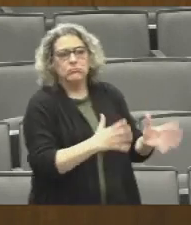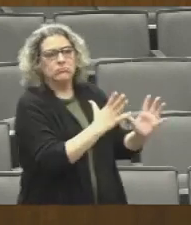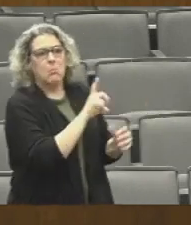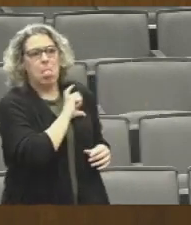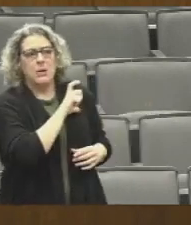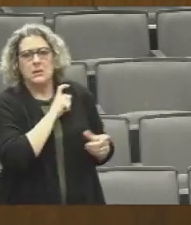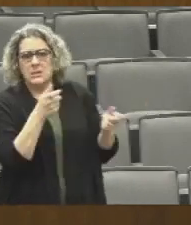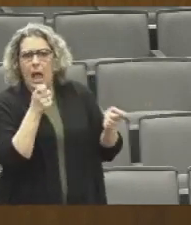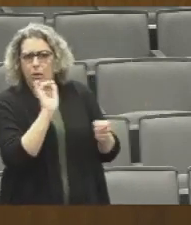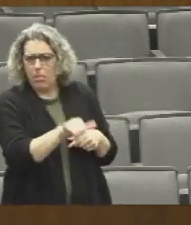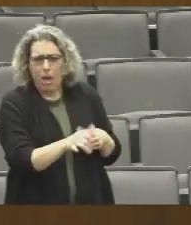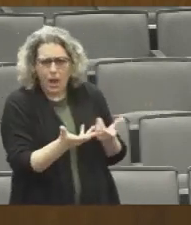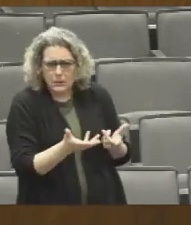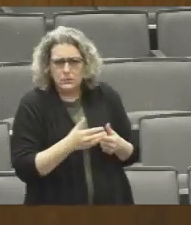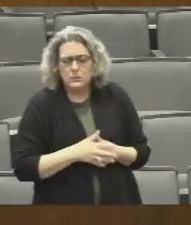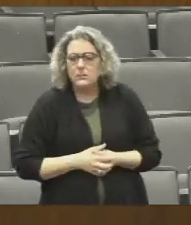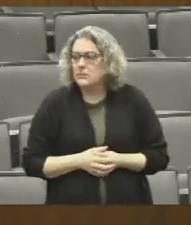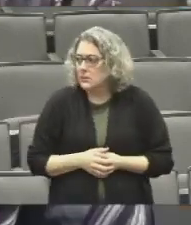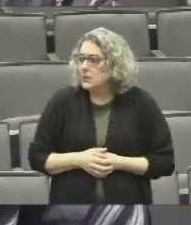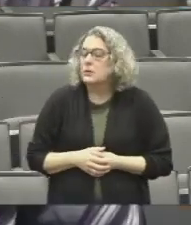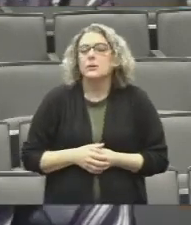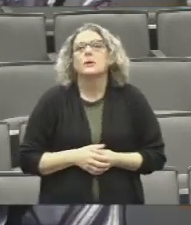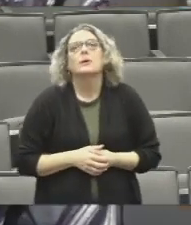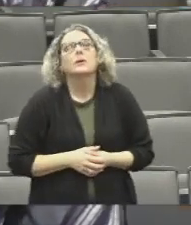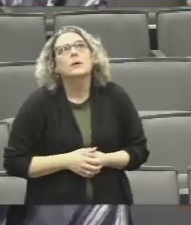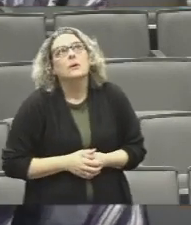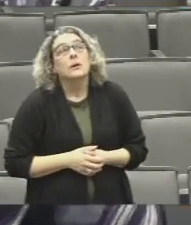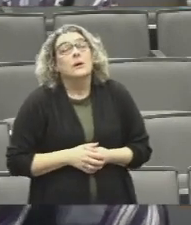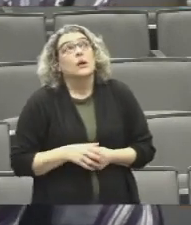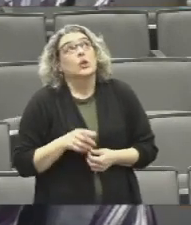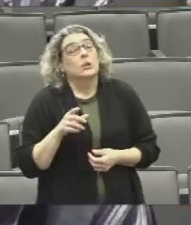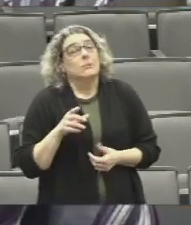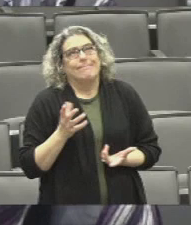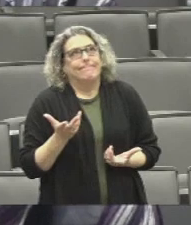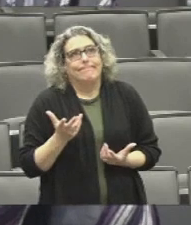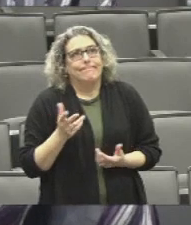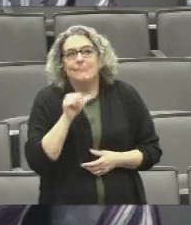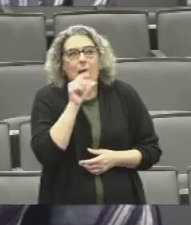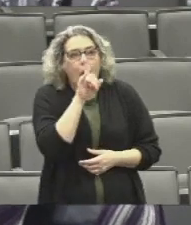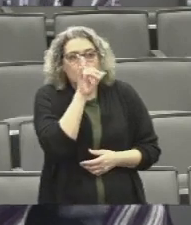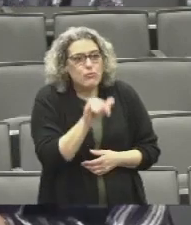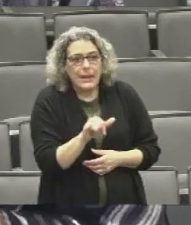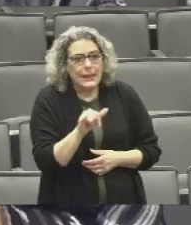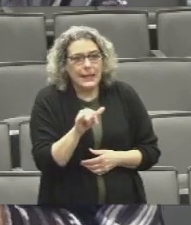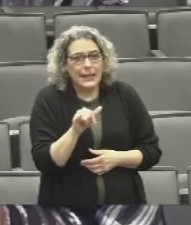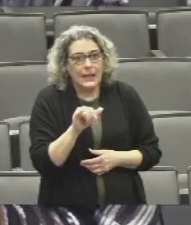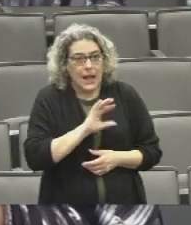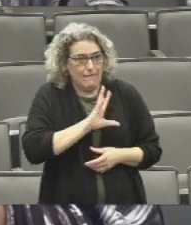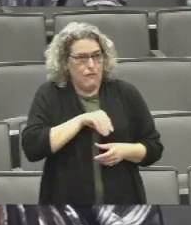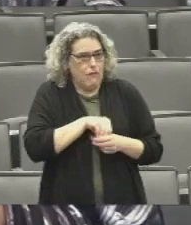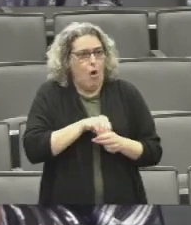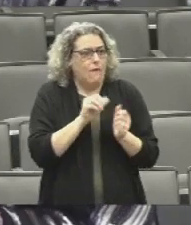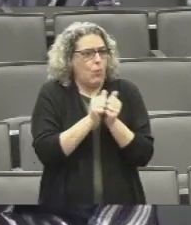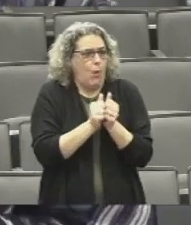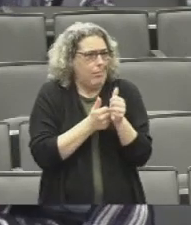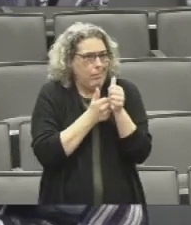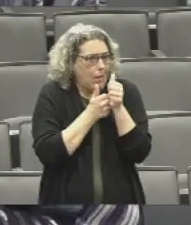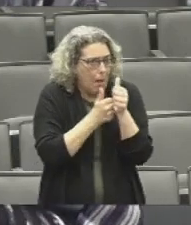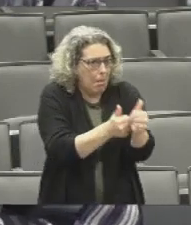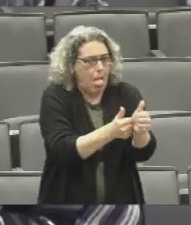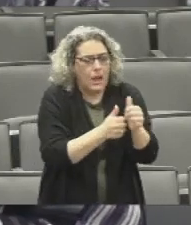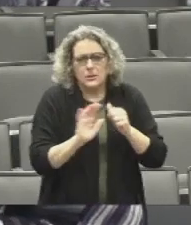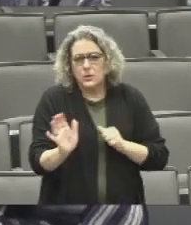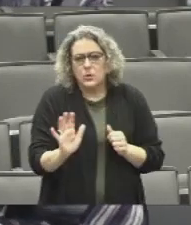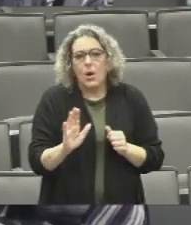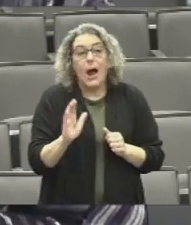still? So do we have any role in compliance? Not so much in compliance. I think what our role is